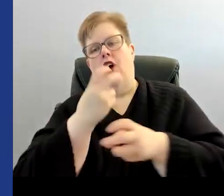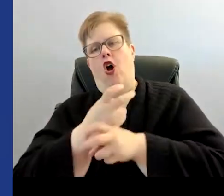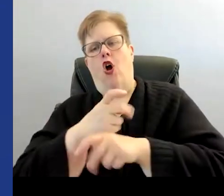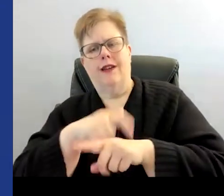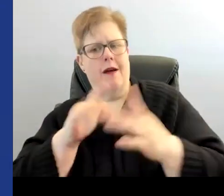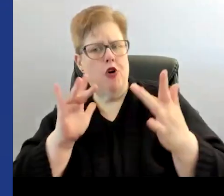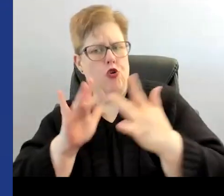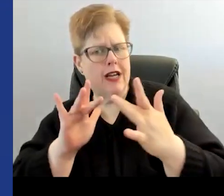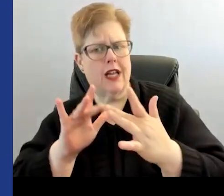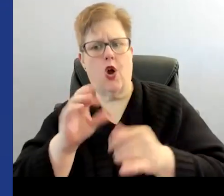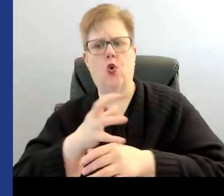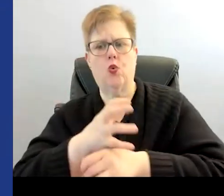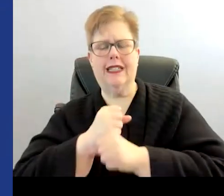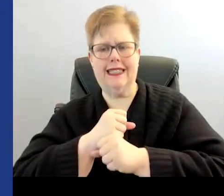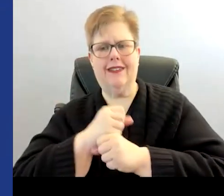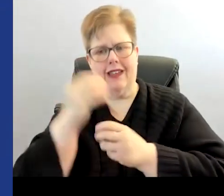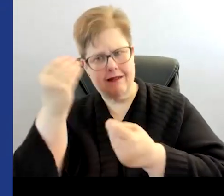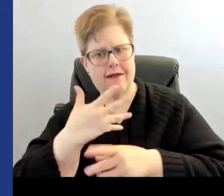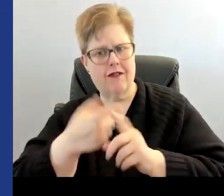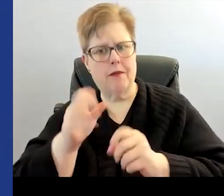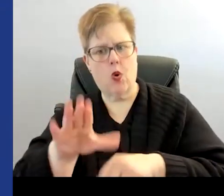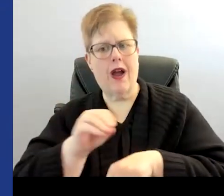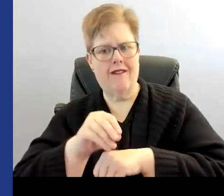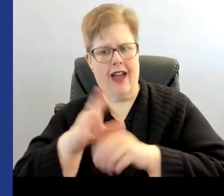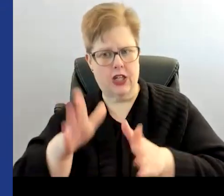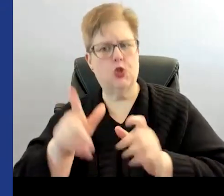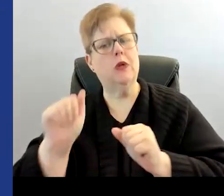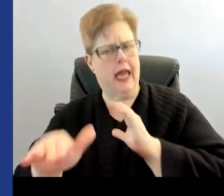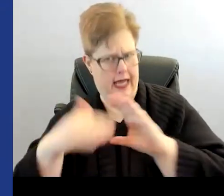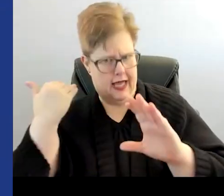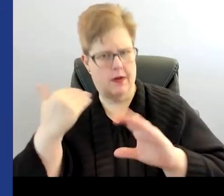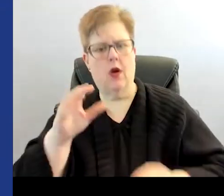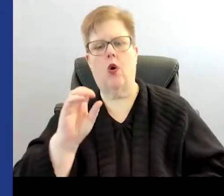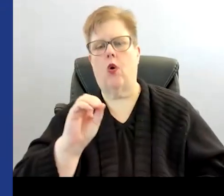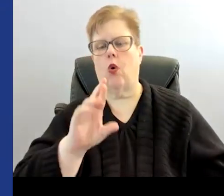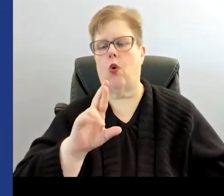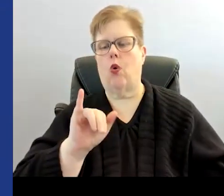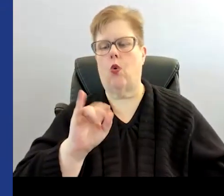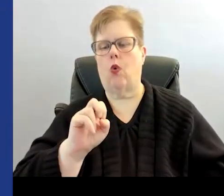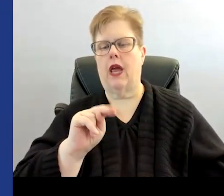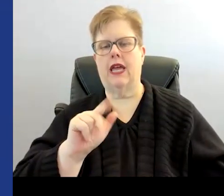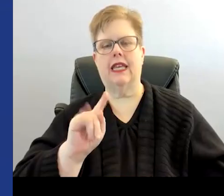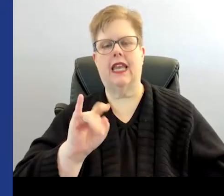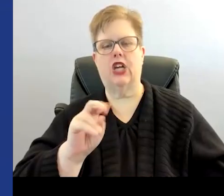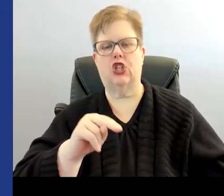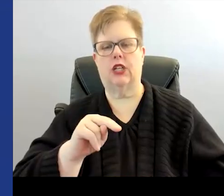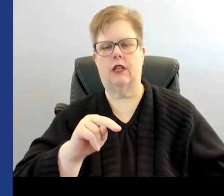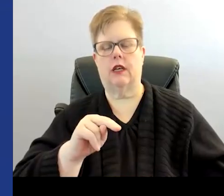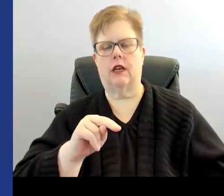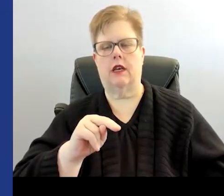reaching out or receiving word from your advisor, you can send us an email at orientation. I'm going to go to the next